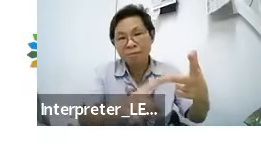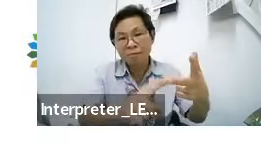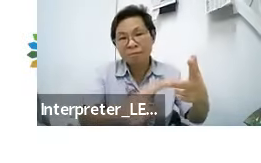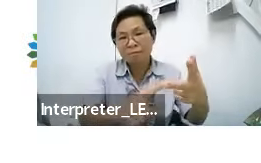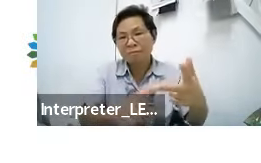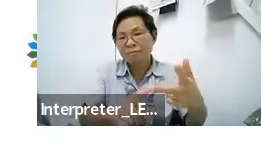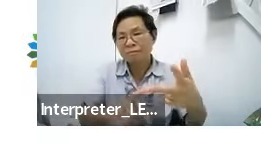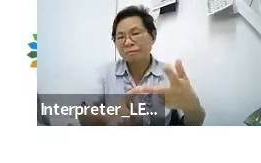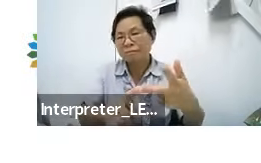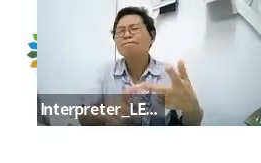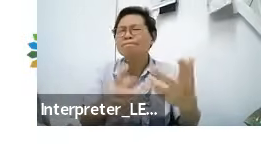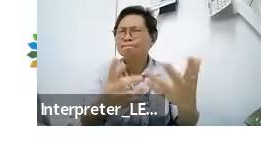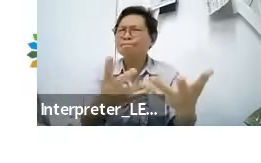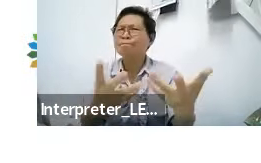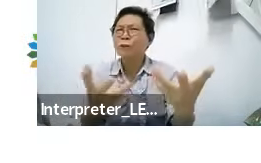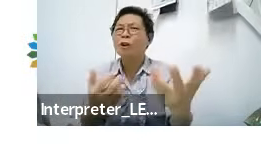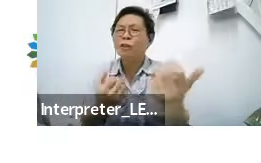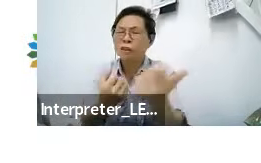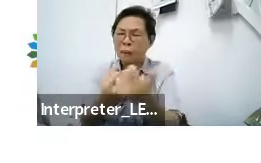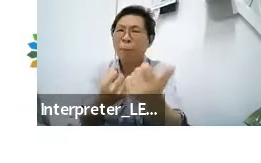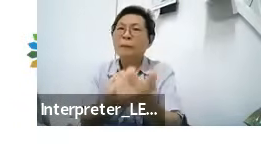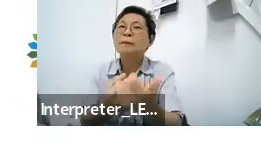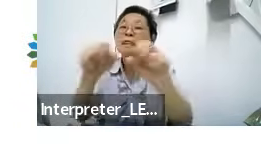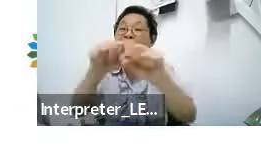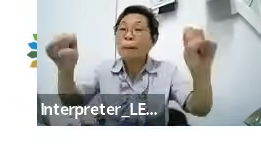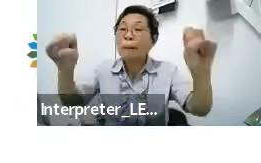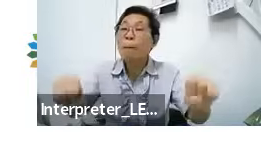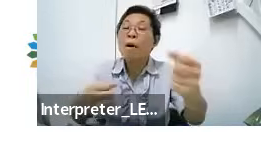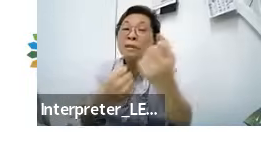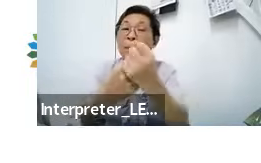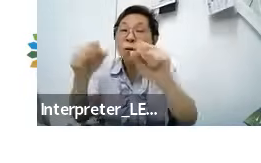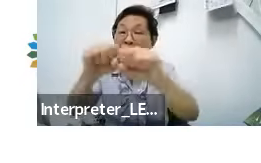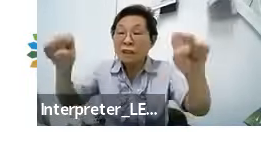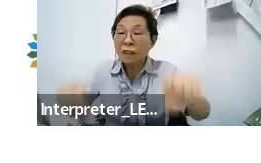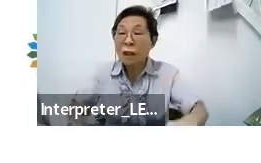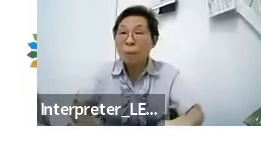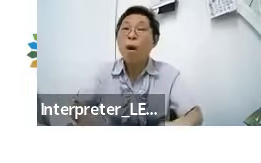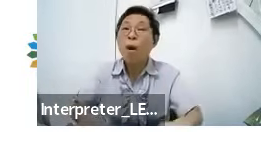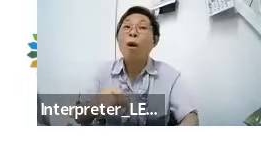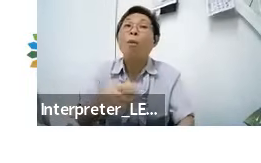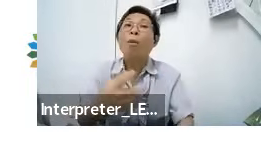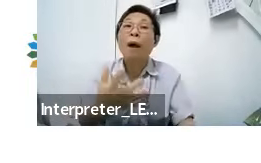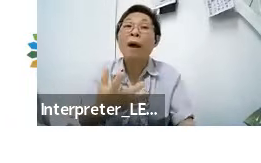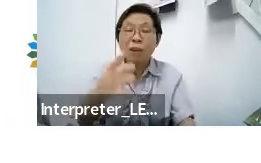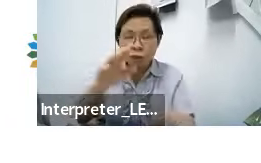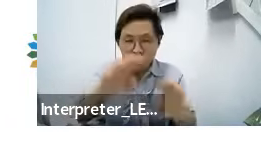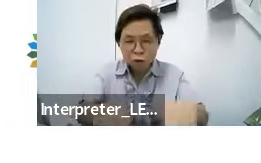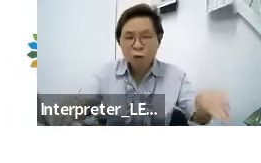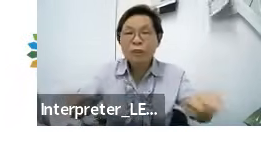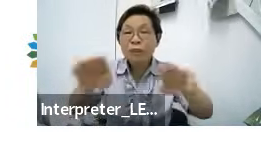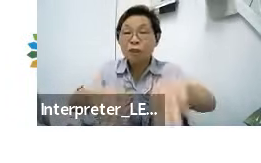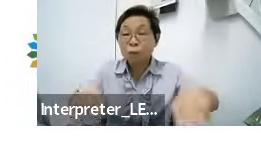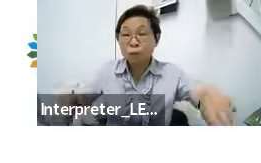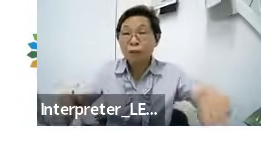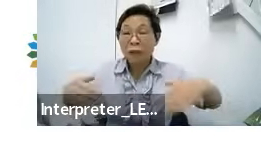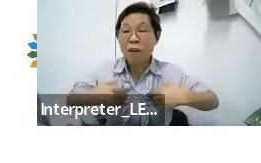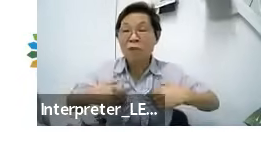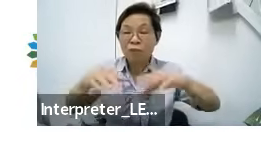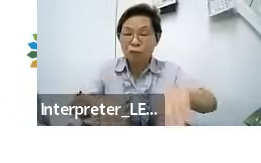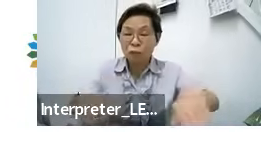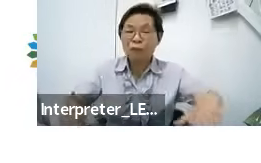reasonable accommodation. It's a support system to make sure that, students have